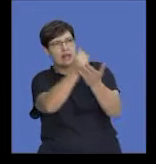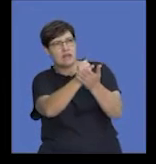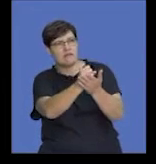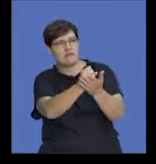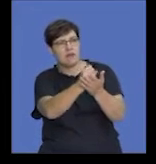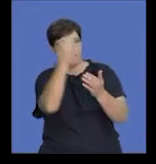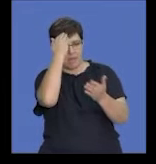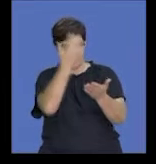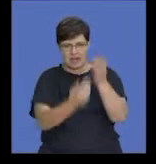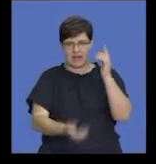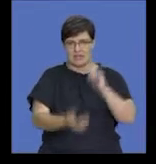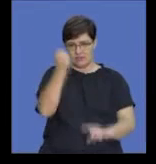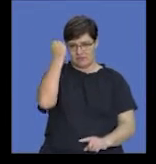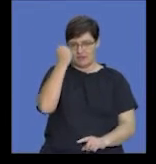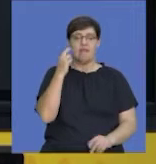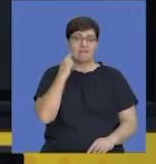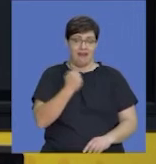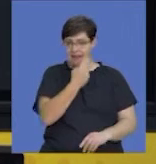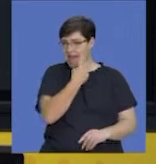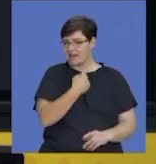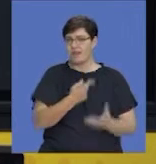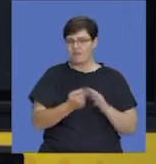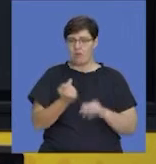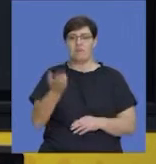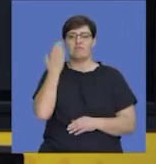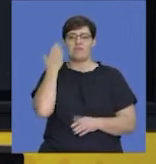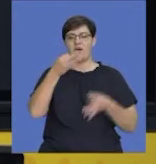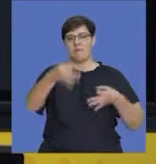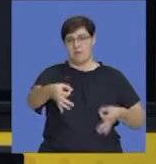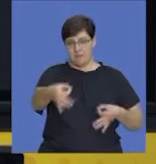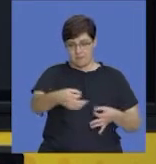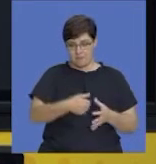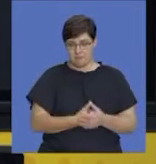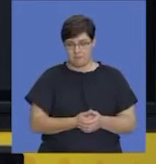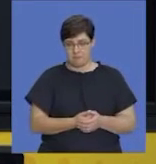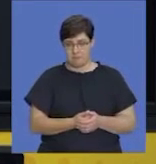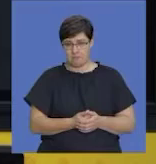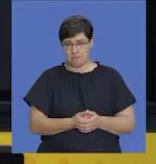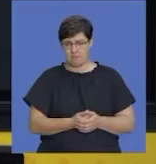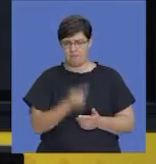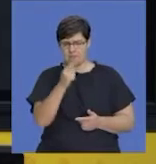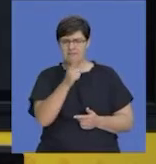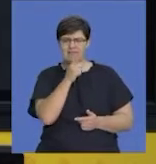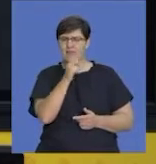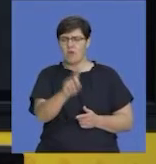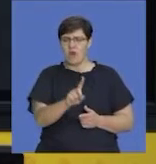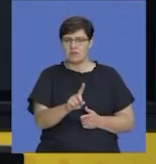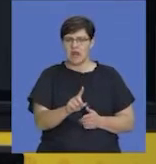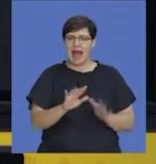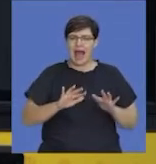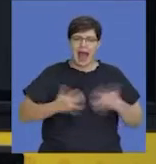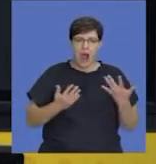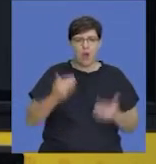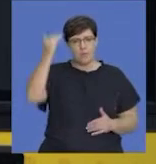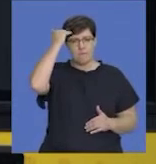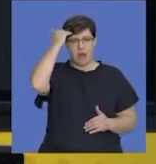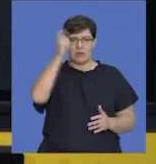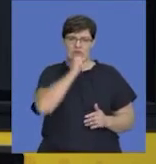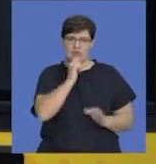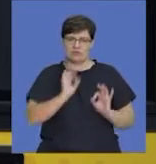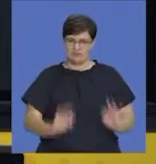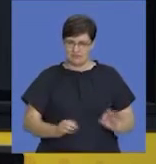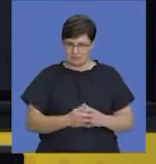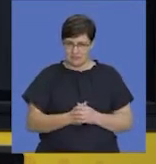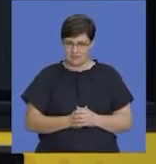This is a very nice topic. It's also from one of our past year papers. Basically, it speaks to how we use our